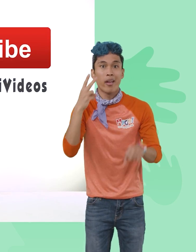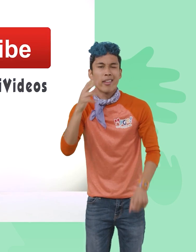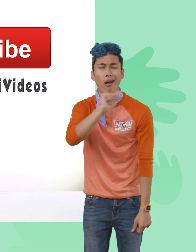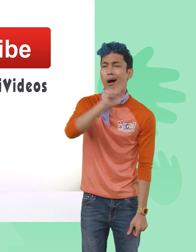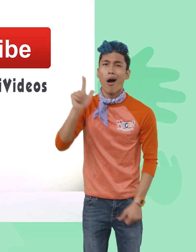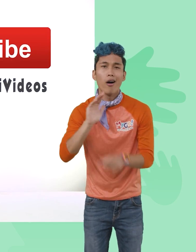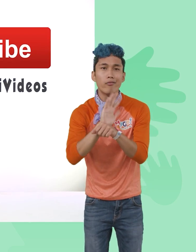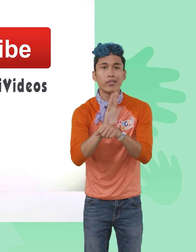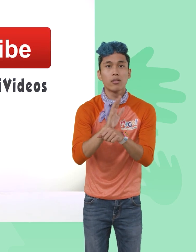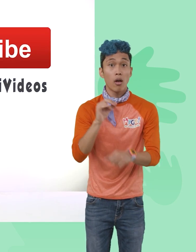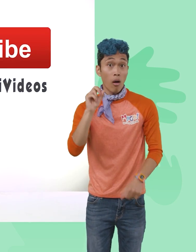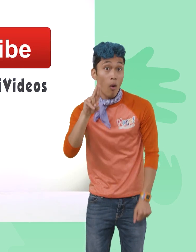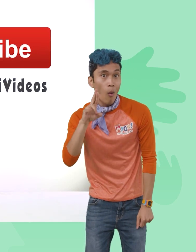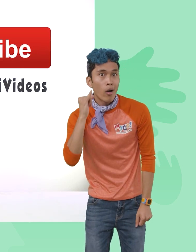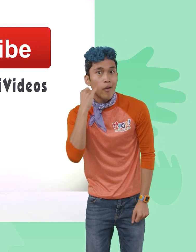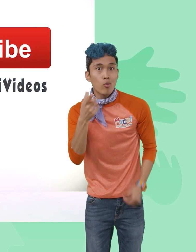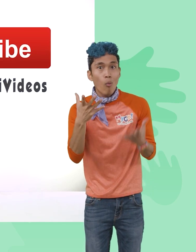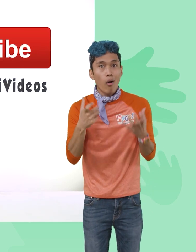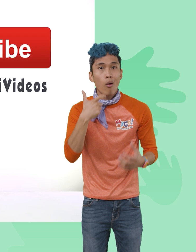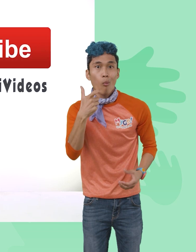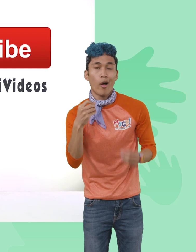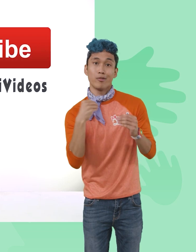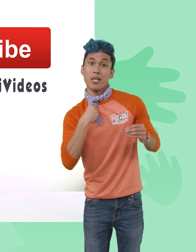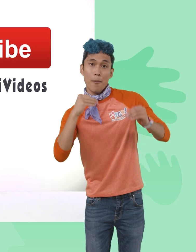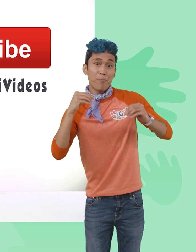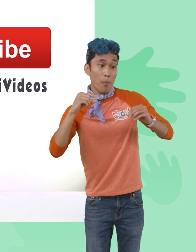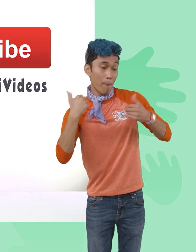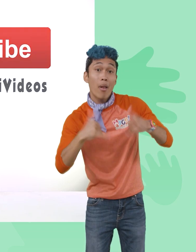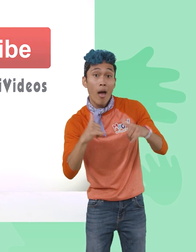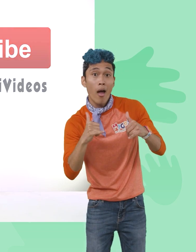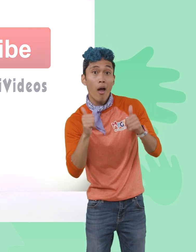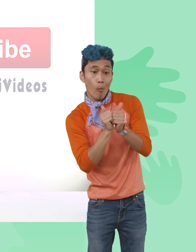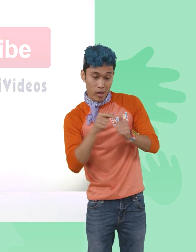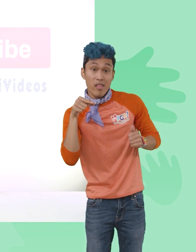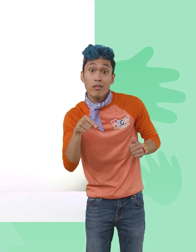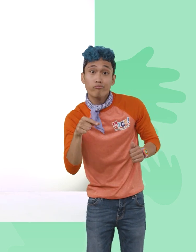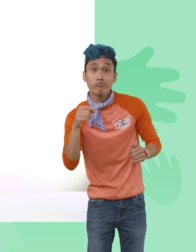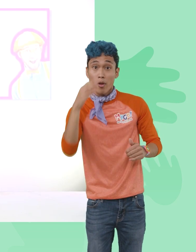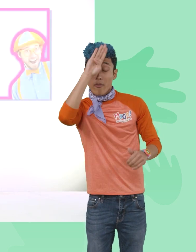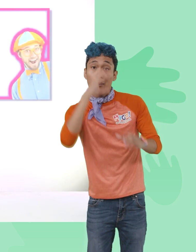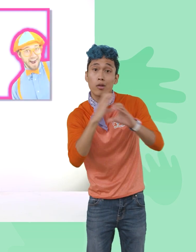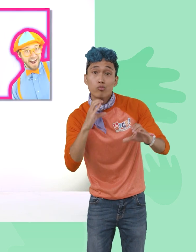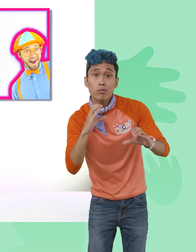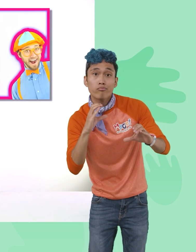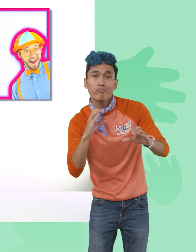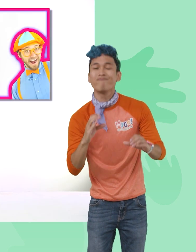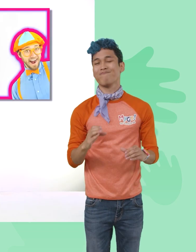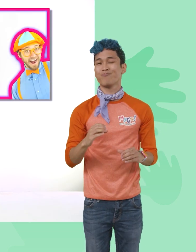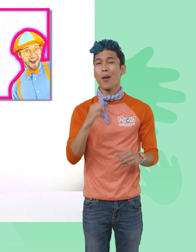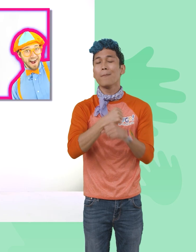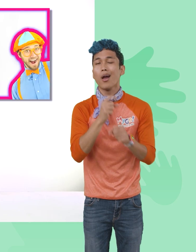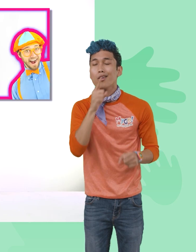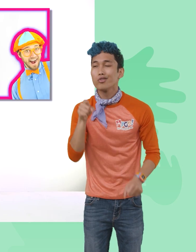all of them. Or if you want to see me play with this fire truck toy more, be sure to click